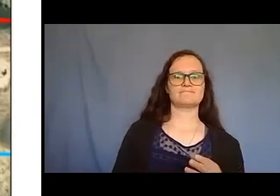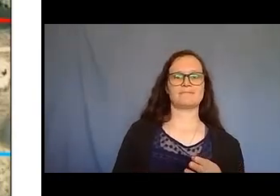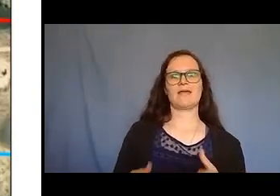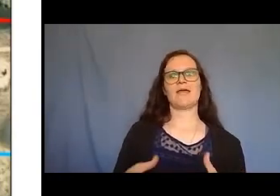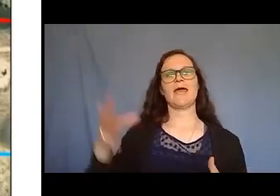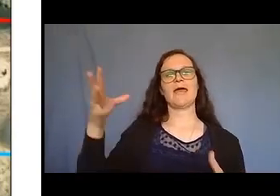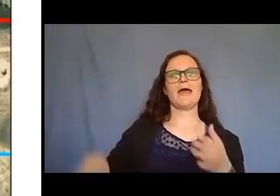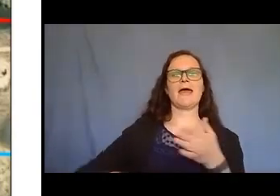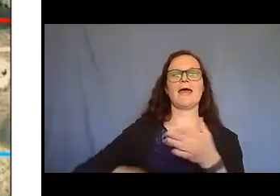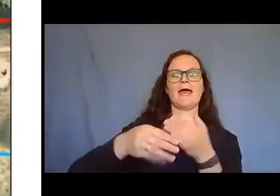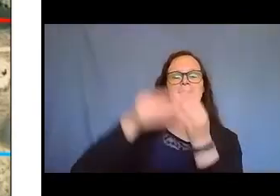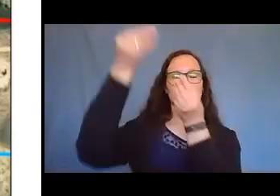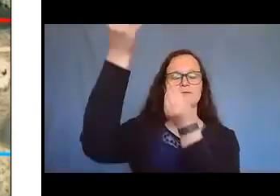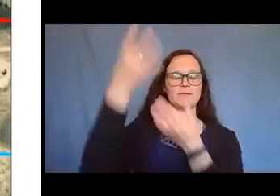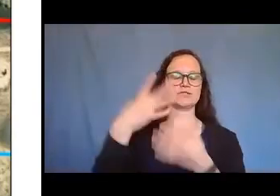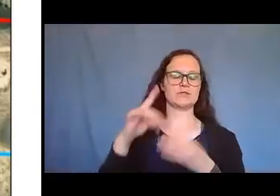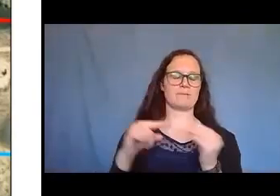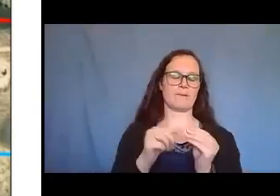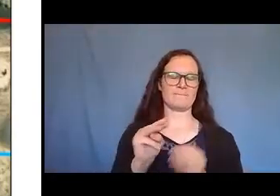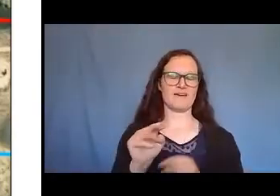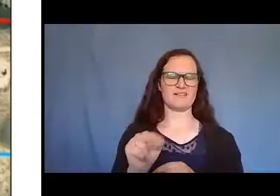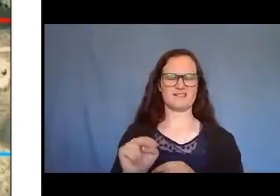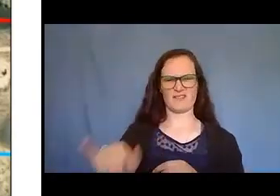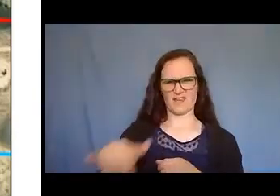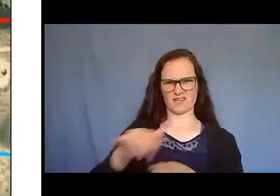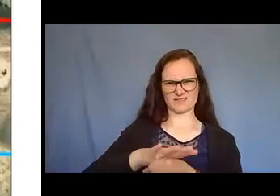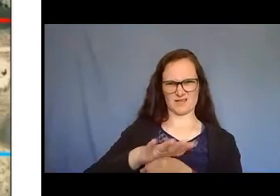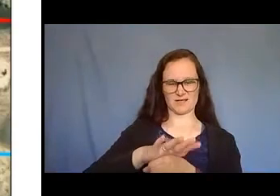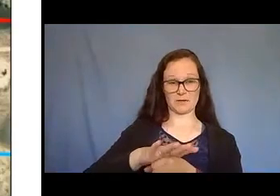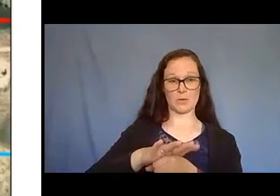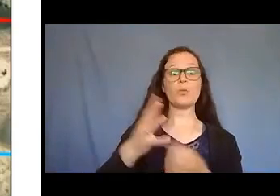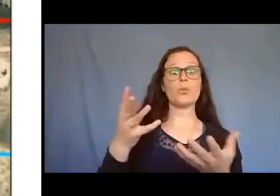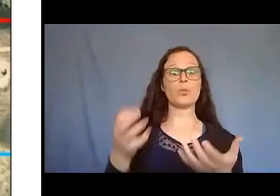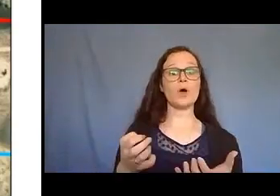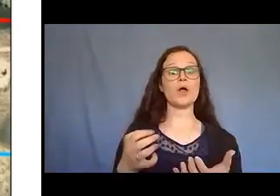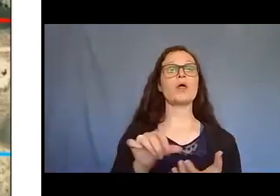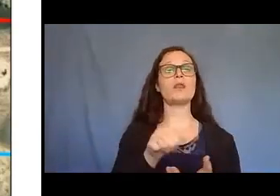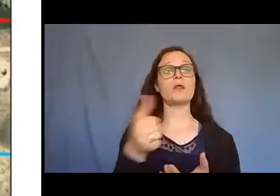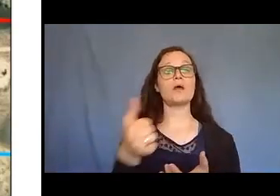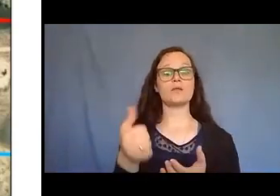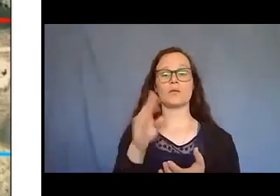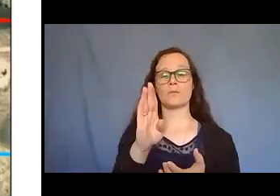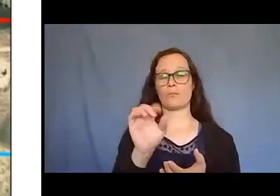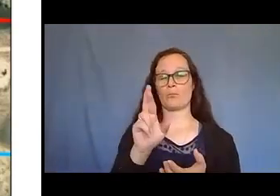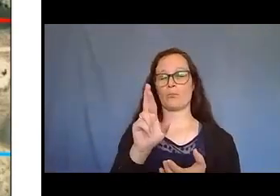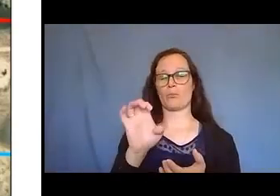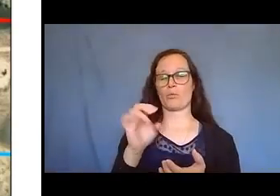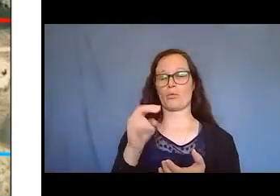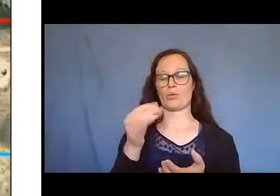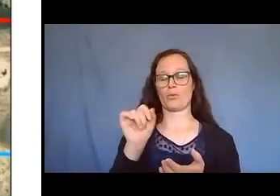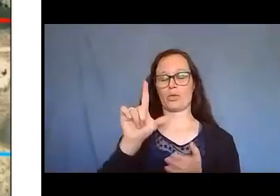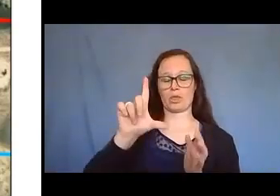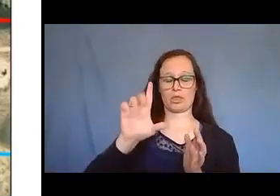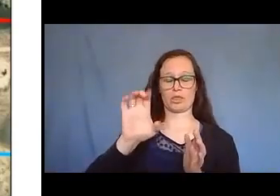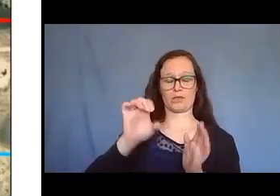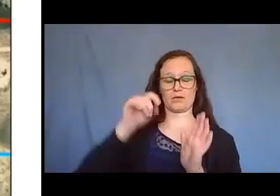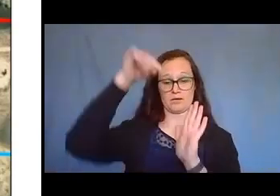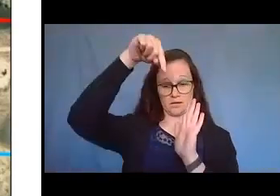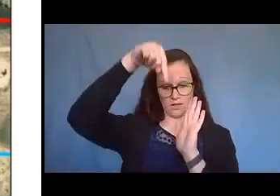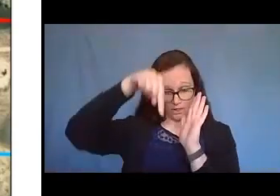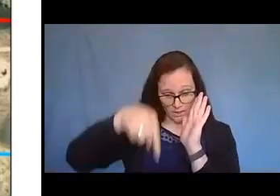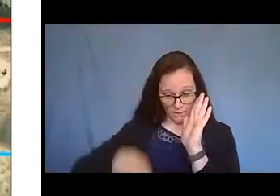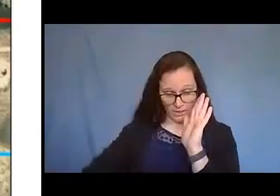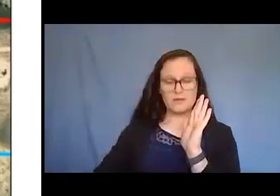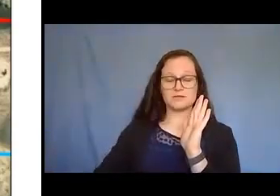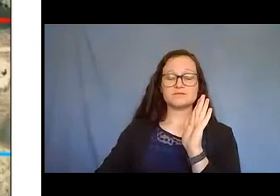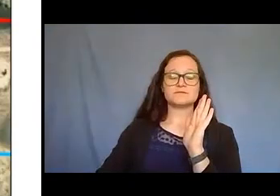at the site. We'd also like a borehole near that cluster of wells. This would help with several things, understanding,